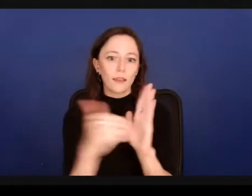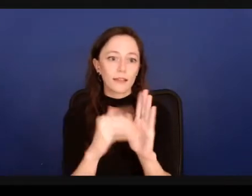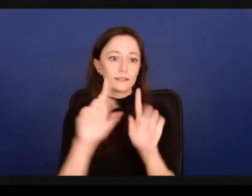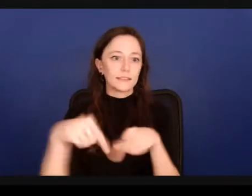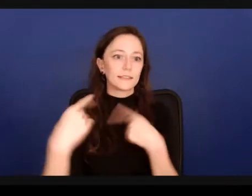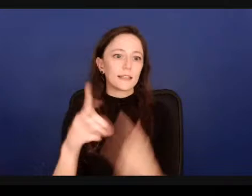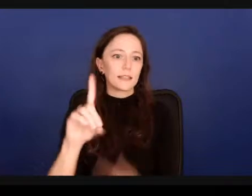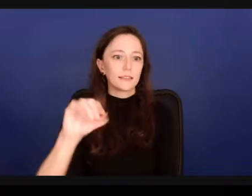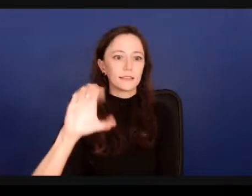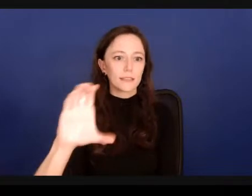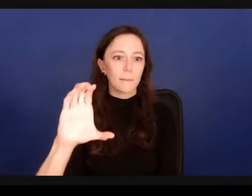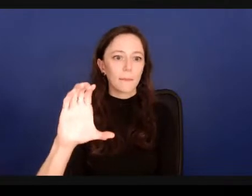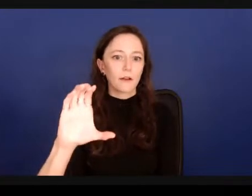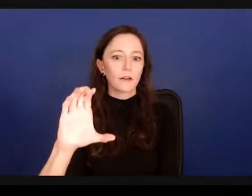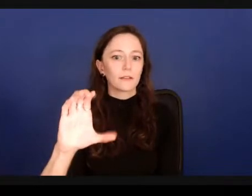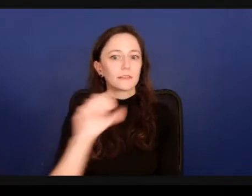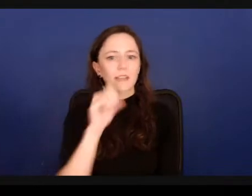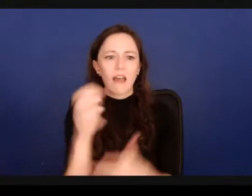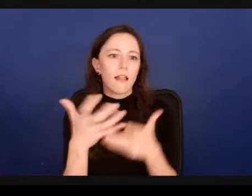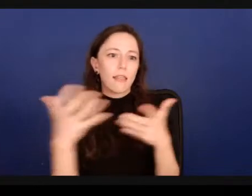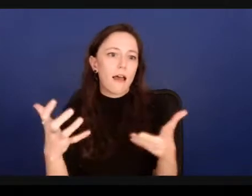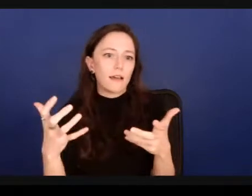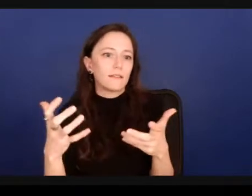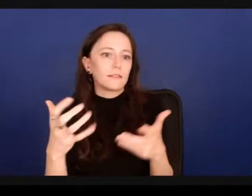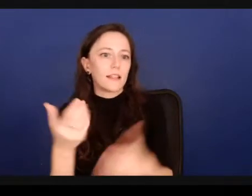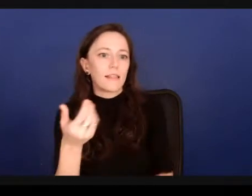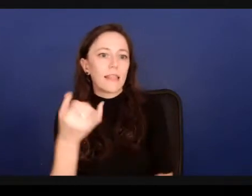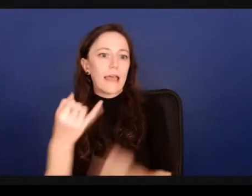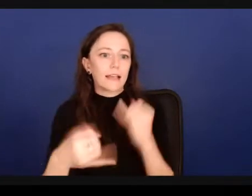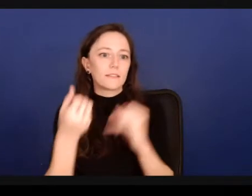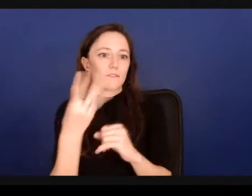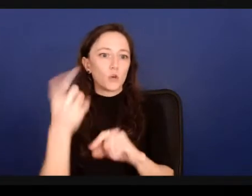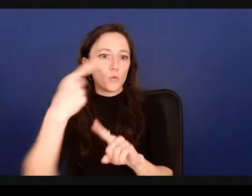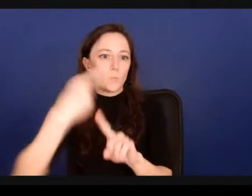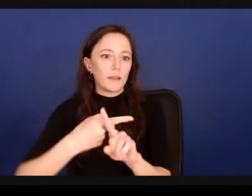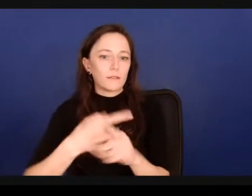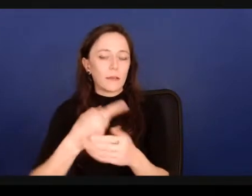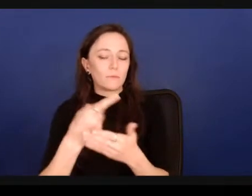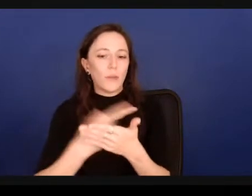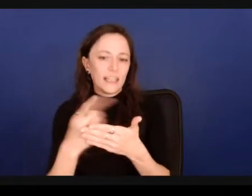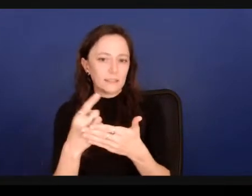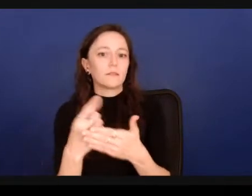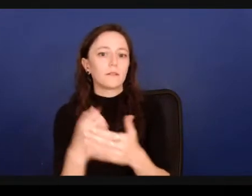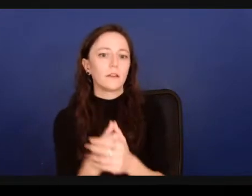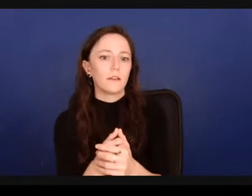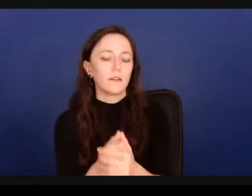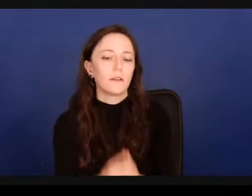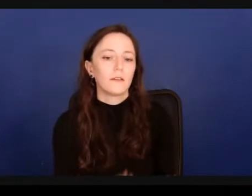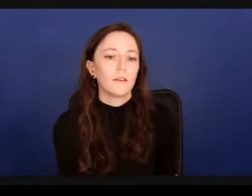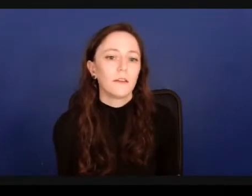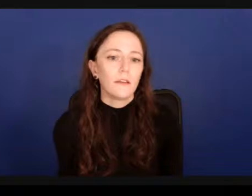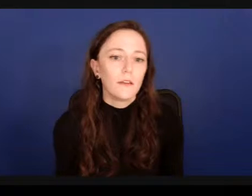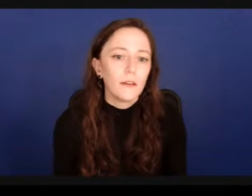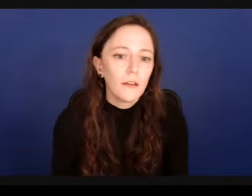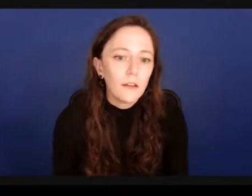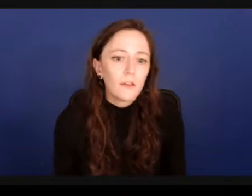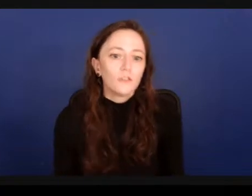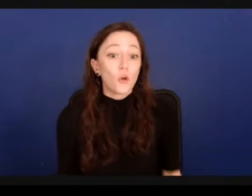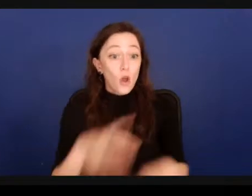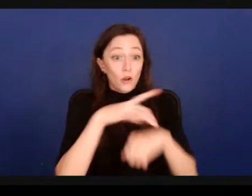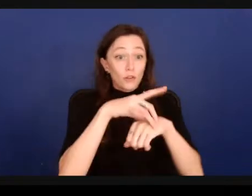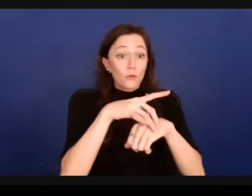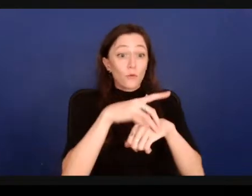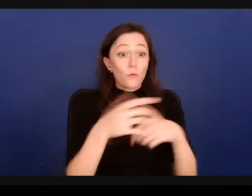lot here in the last couple of weeks. Earthquake rates for the last month are pretty ridiculously low. Earthquakes per day, the maximum is